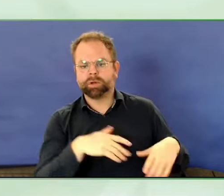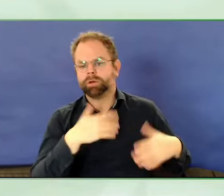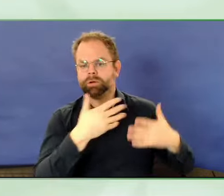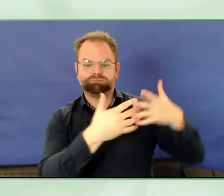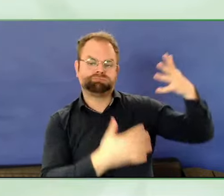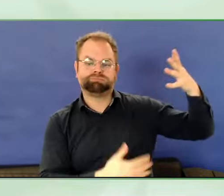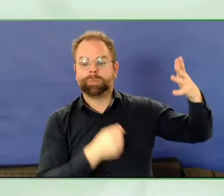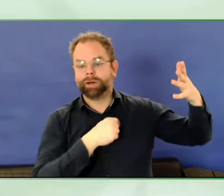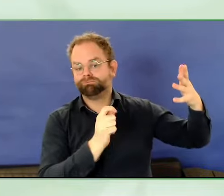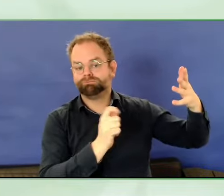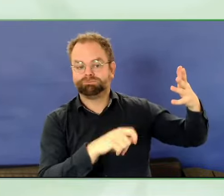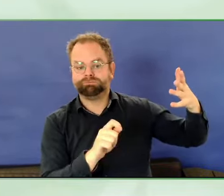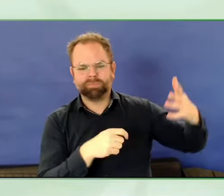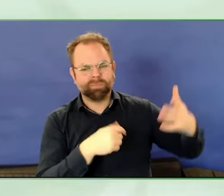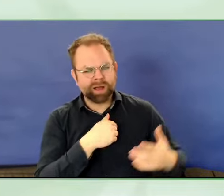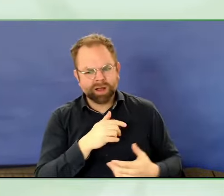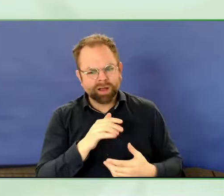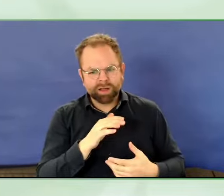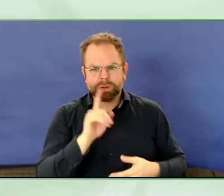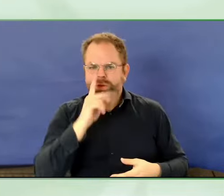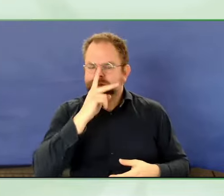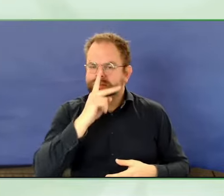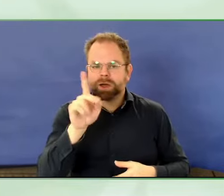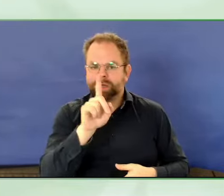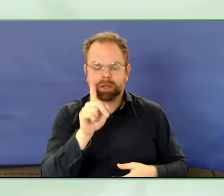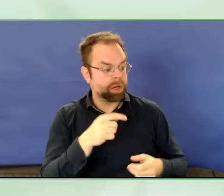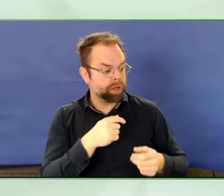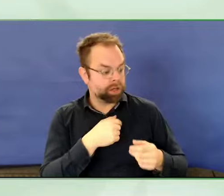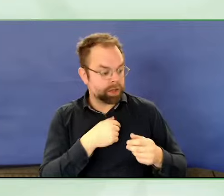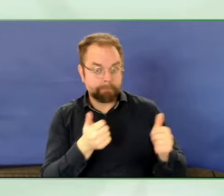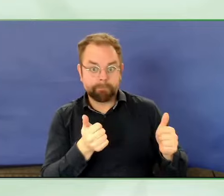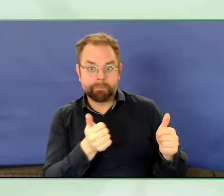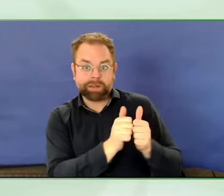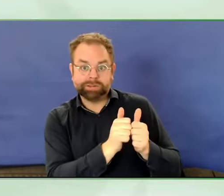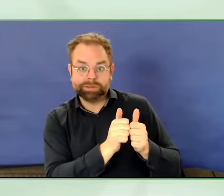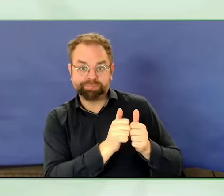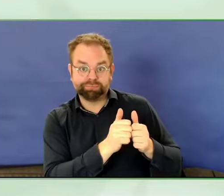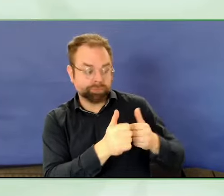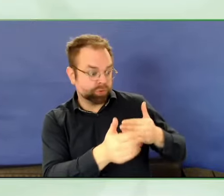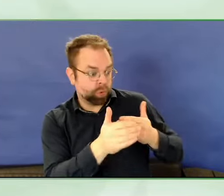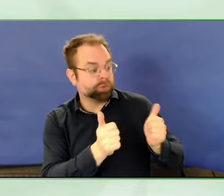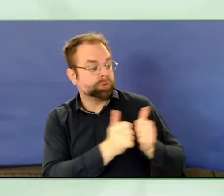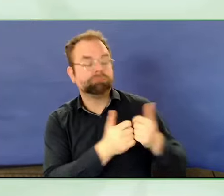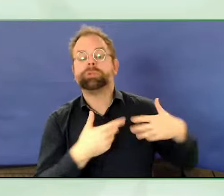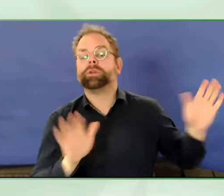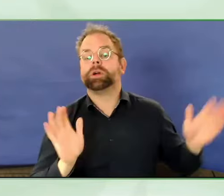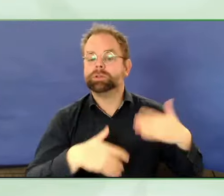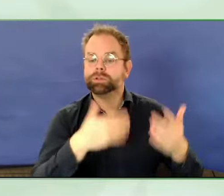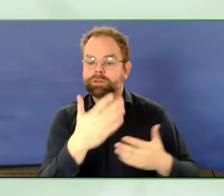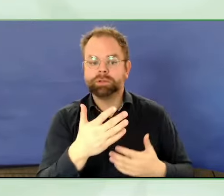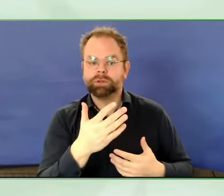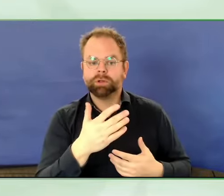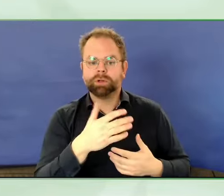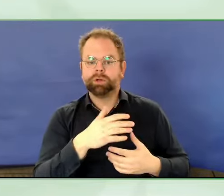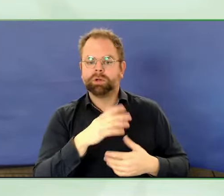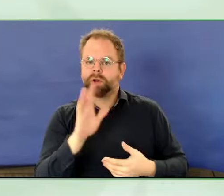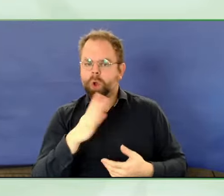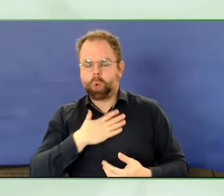really important case. It's a case which is not just like a trend topic. It is